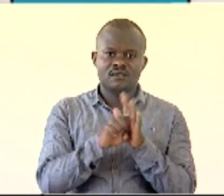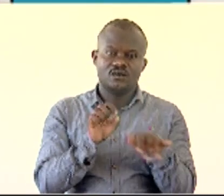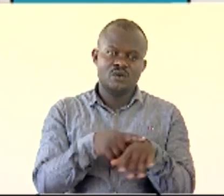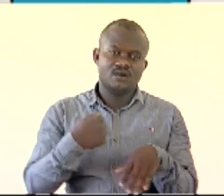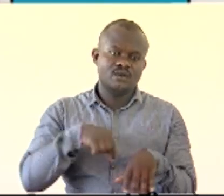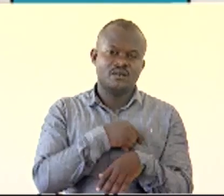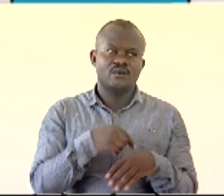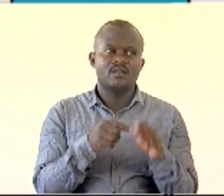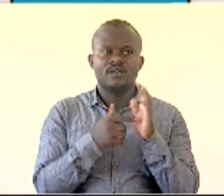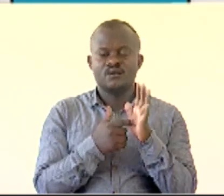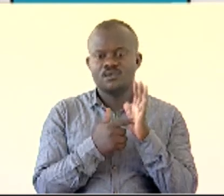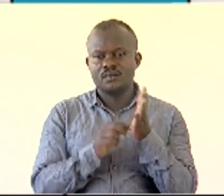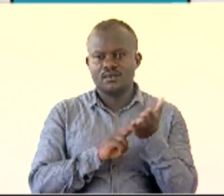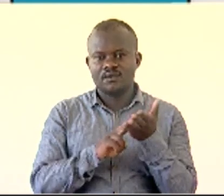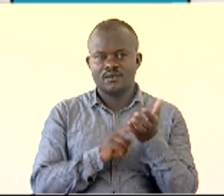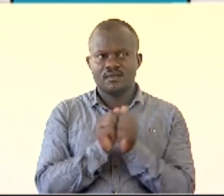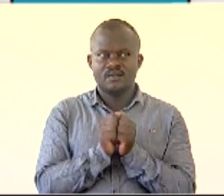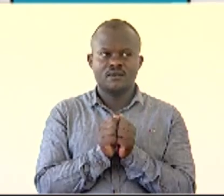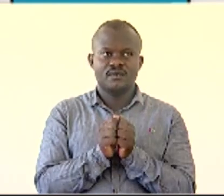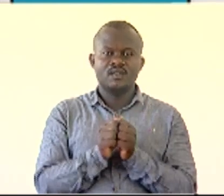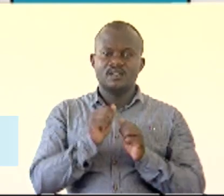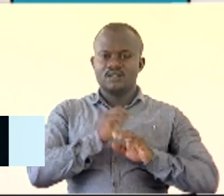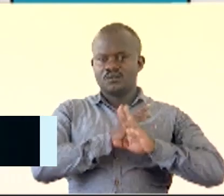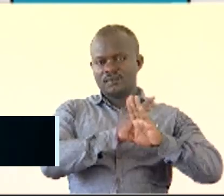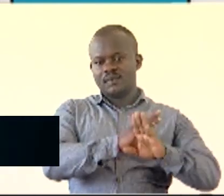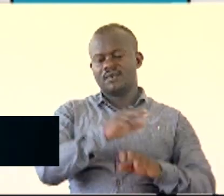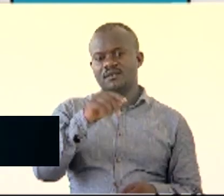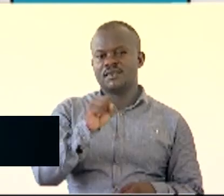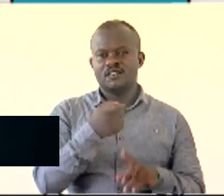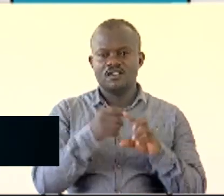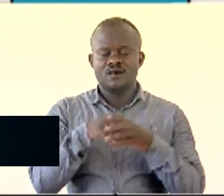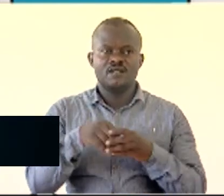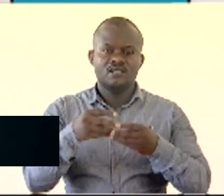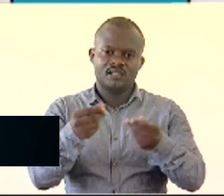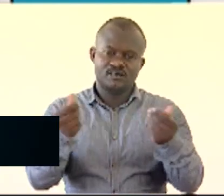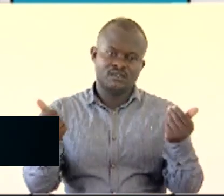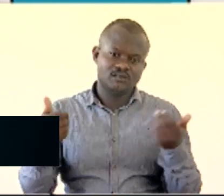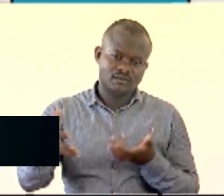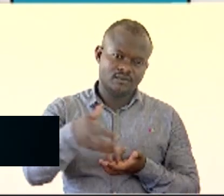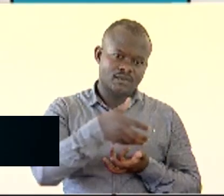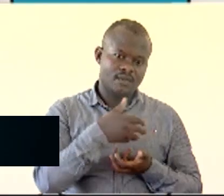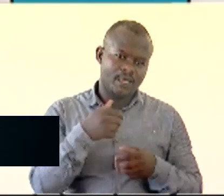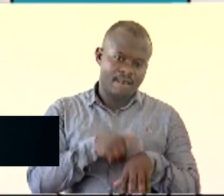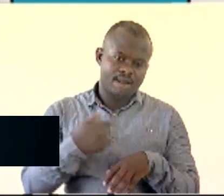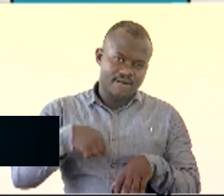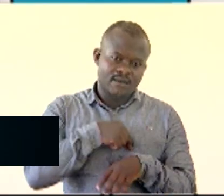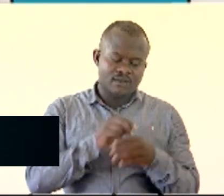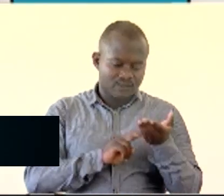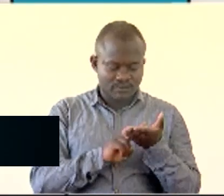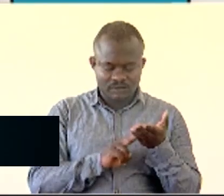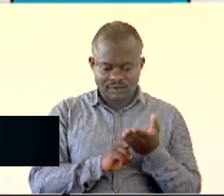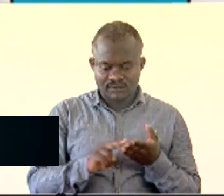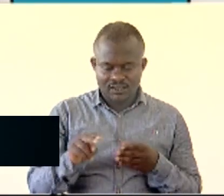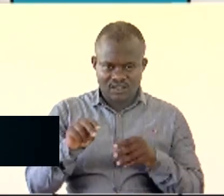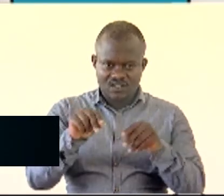use pesticides to prevent pests from destroying our crops. When we use